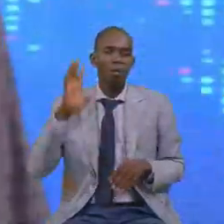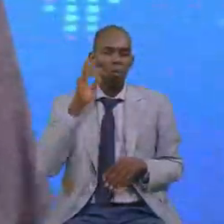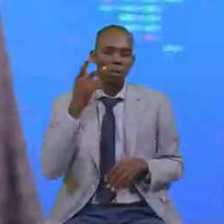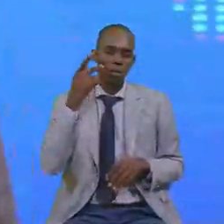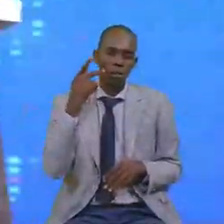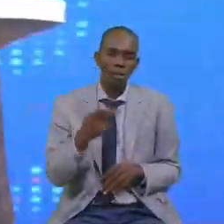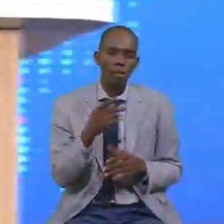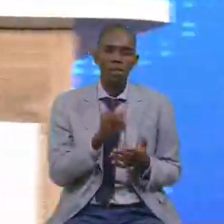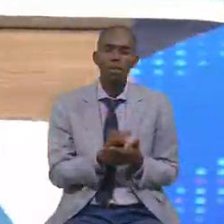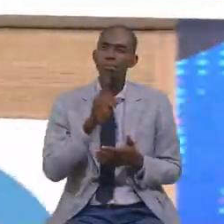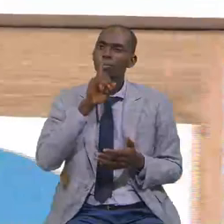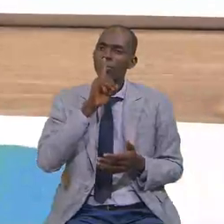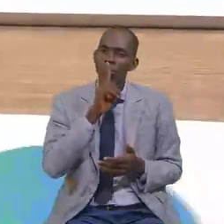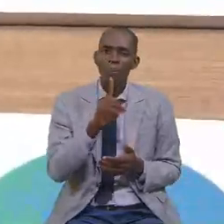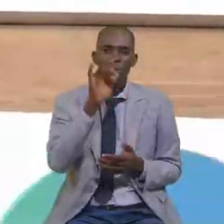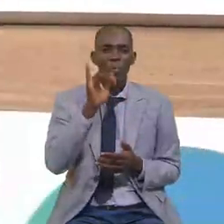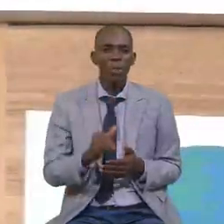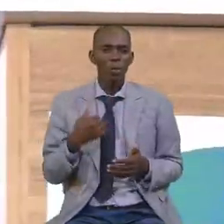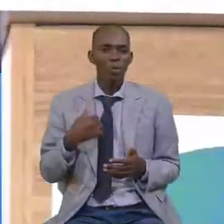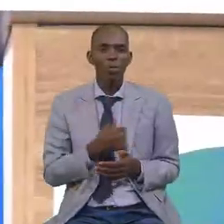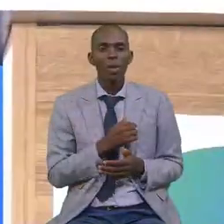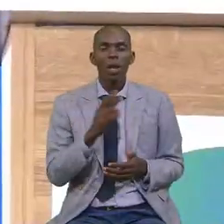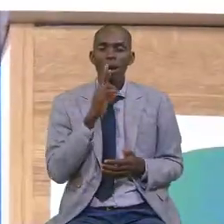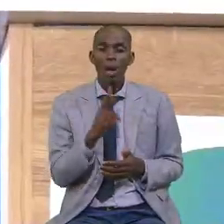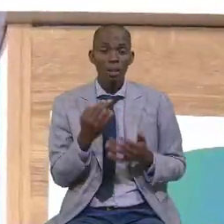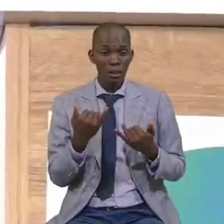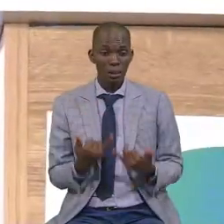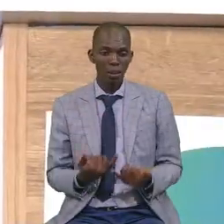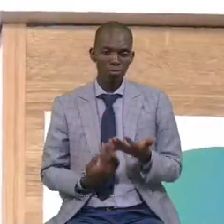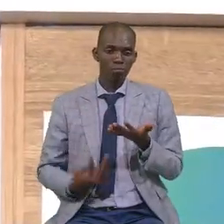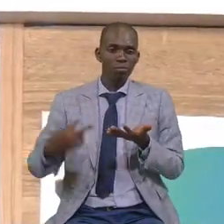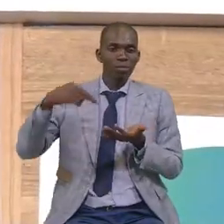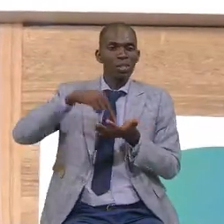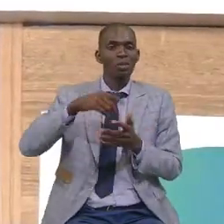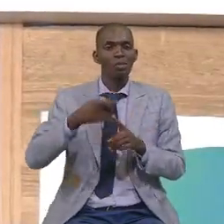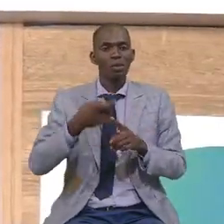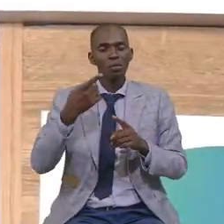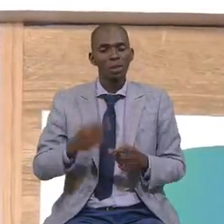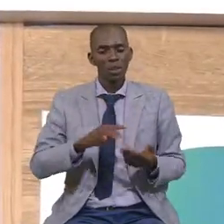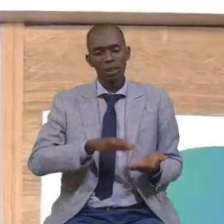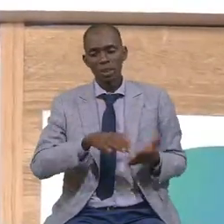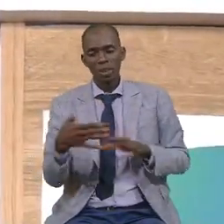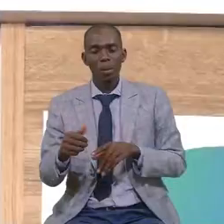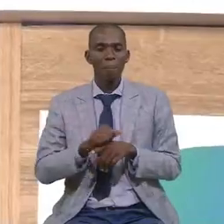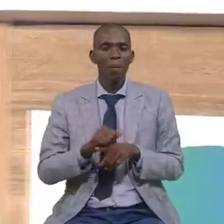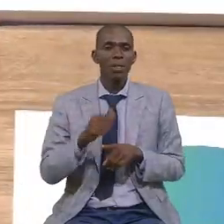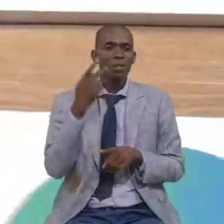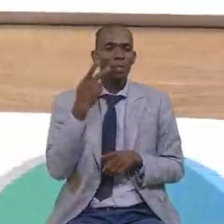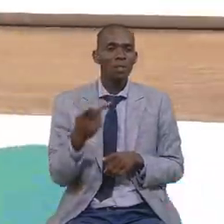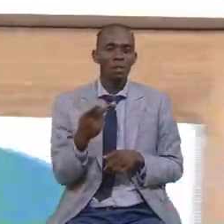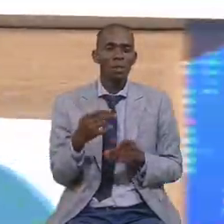we have risen from those dead practices. It says we